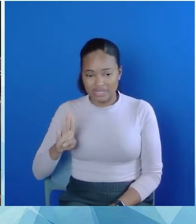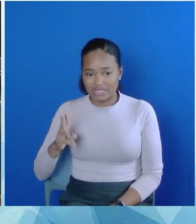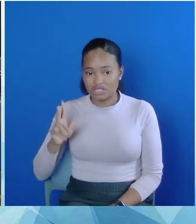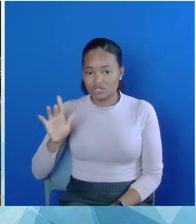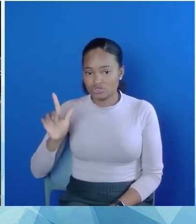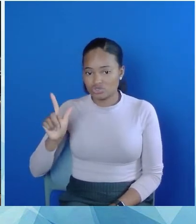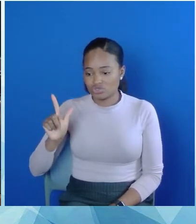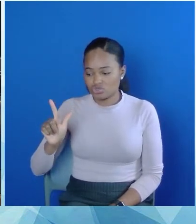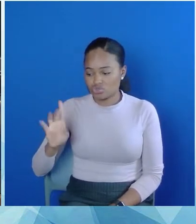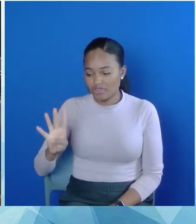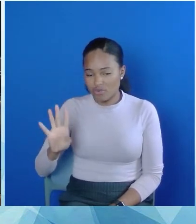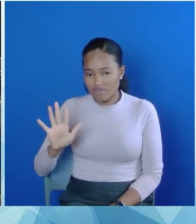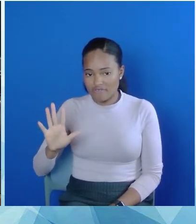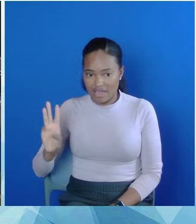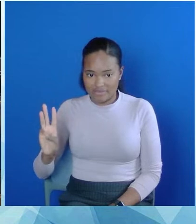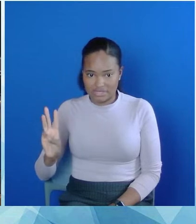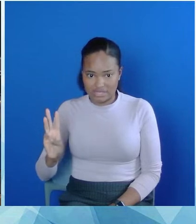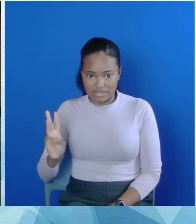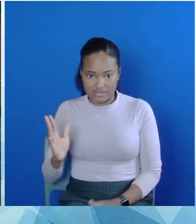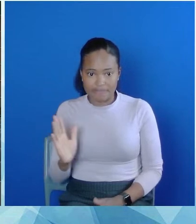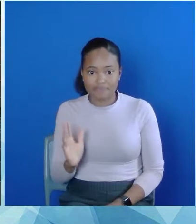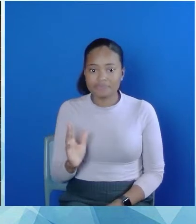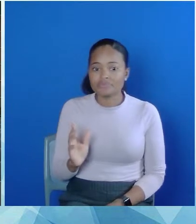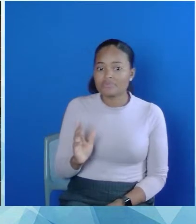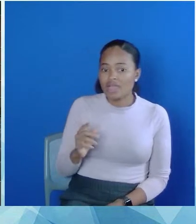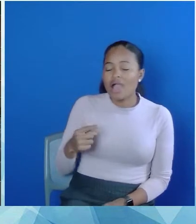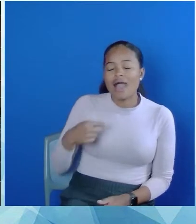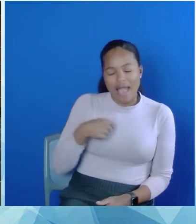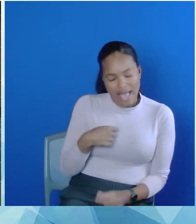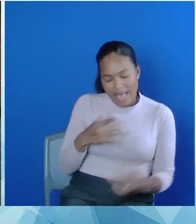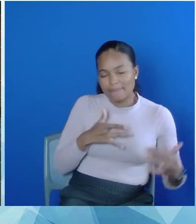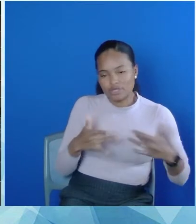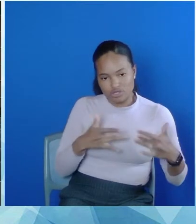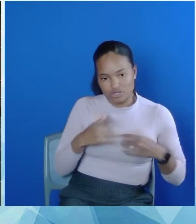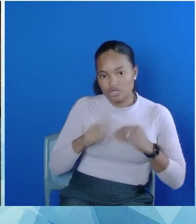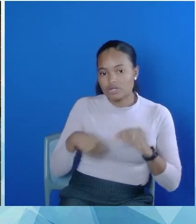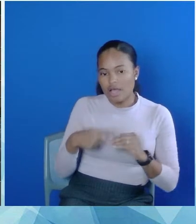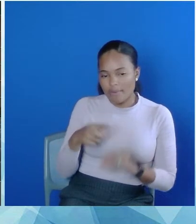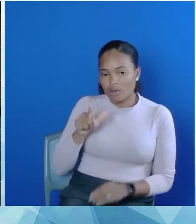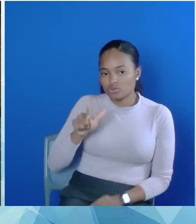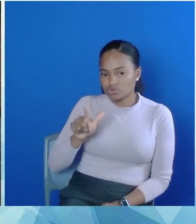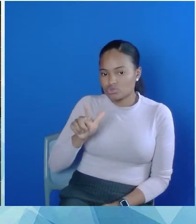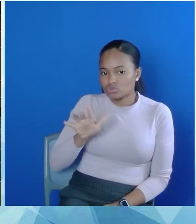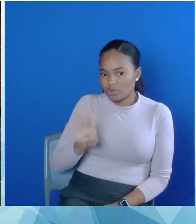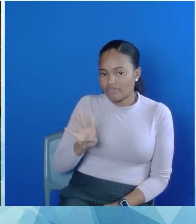I'm concerned. About 2456? About 2456.